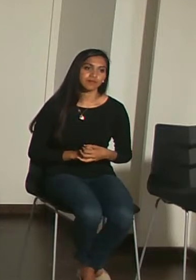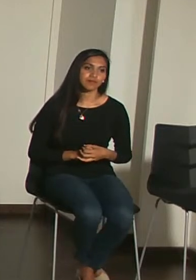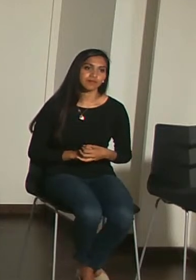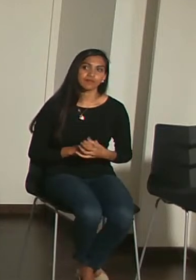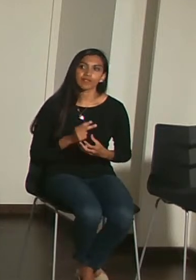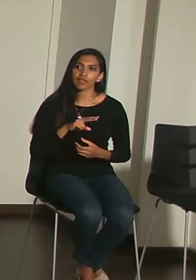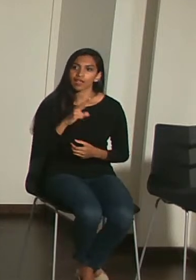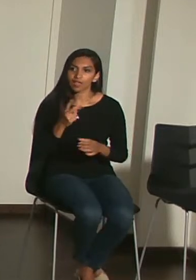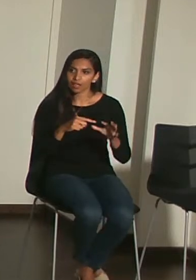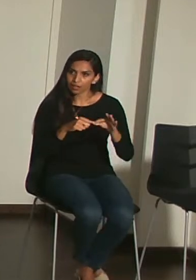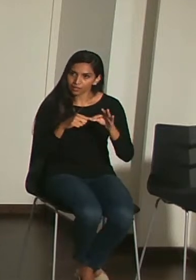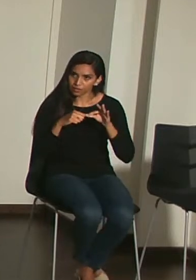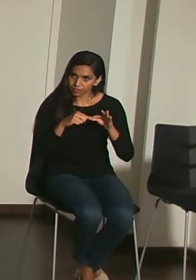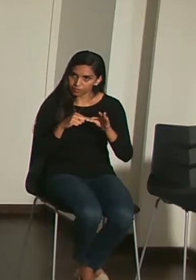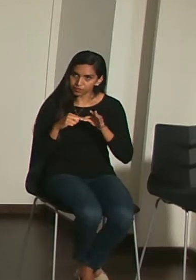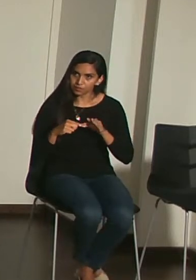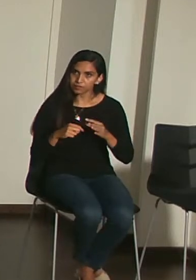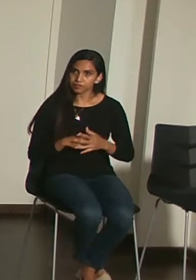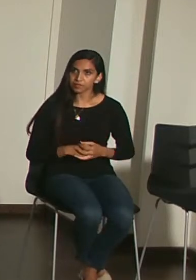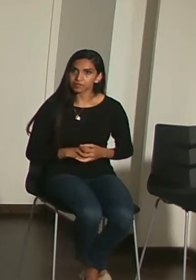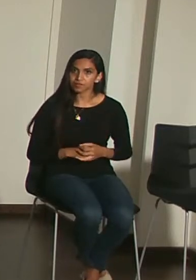Any other questions?